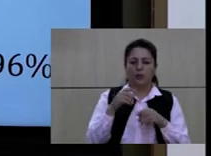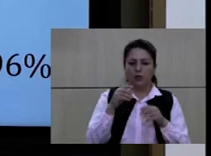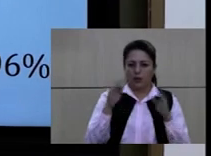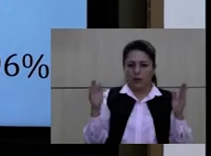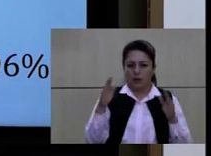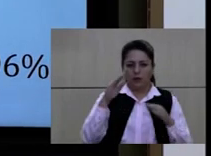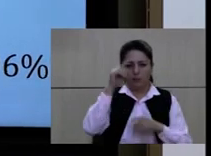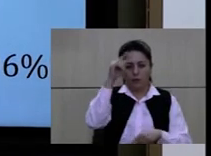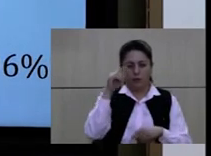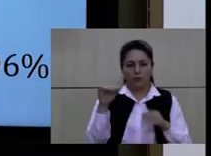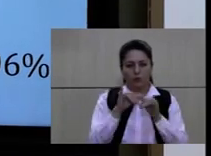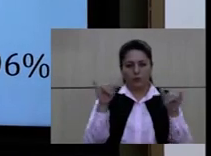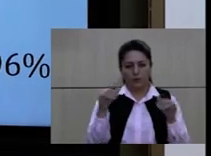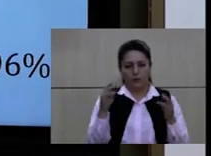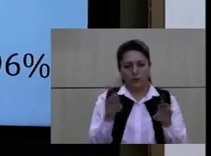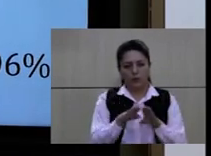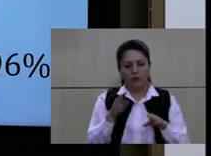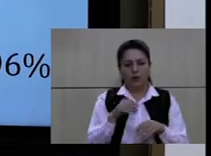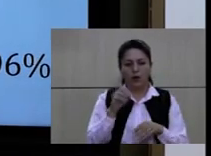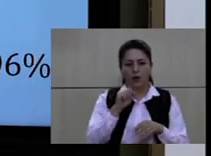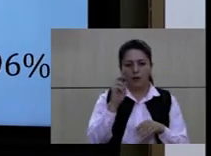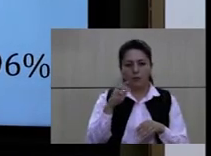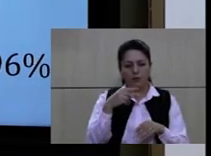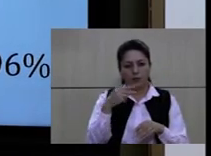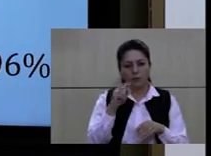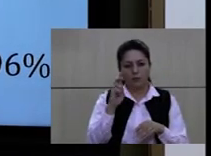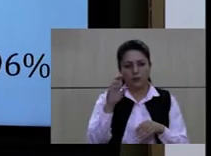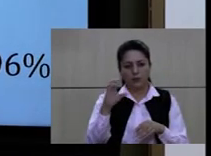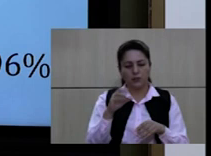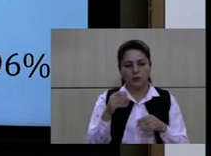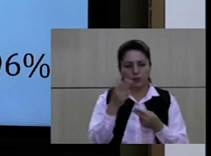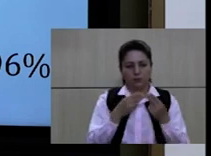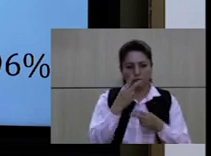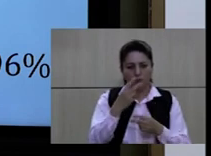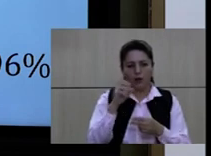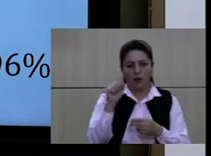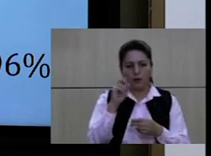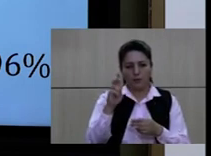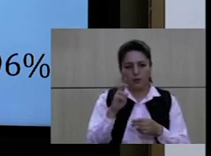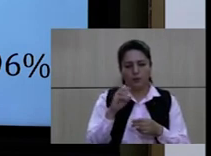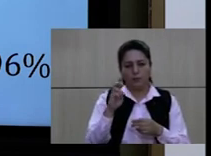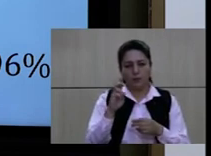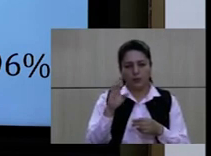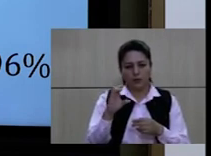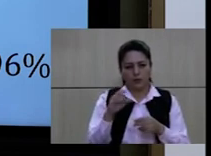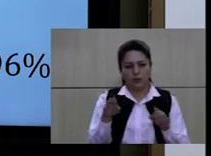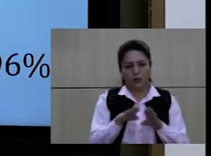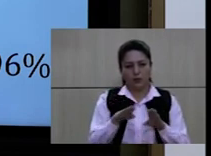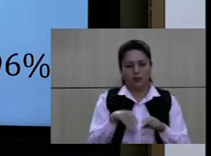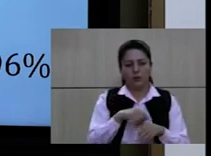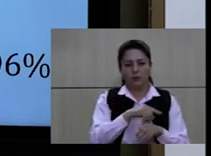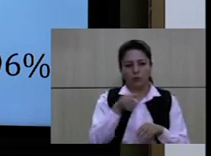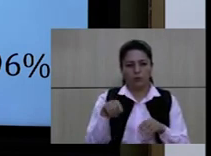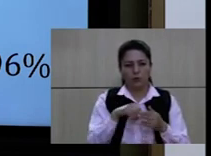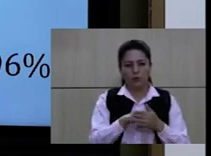teng. AB barobar BC. Chizmaga qarang. AB BC ga teng. Chunki